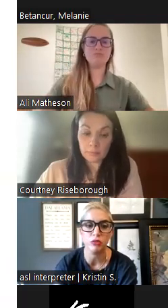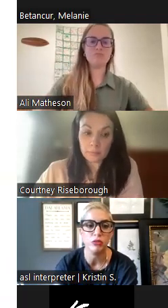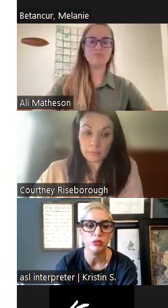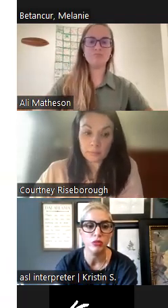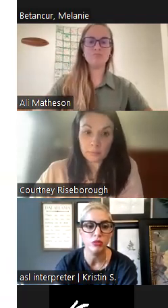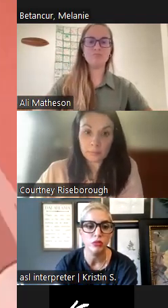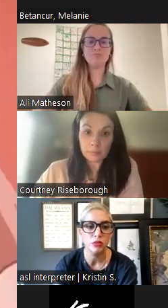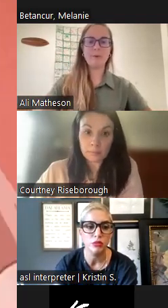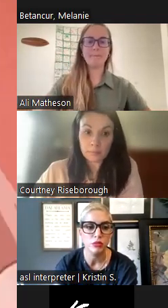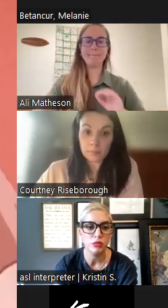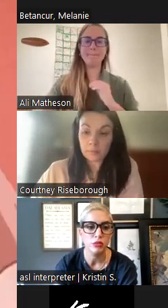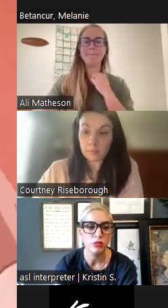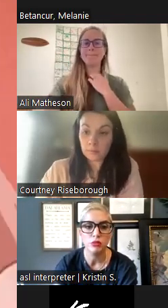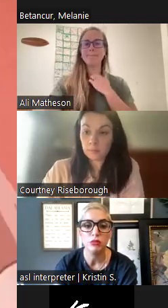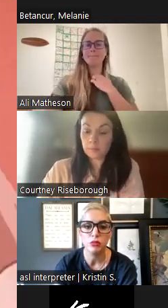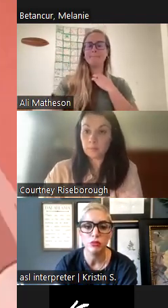now.